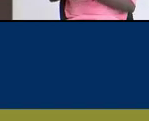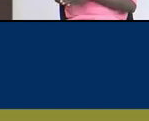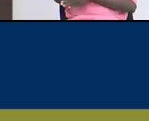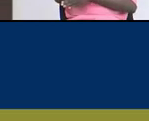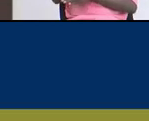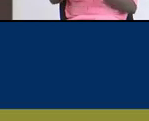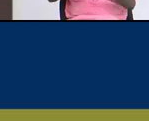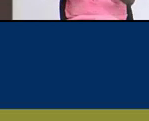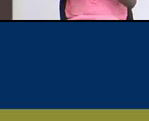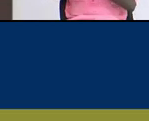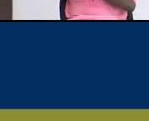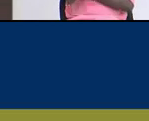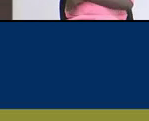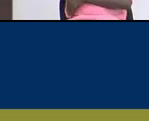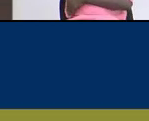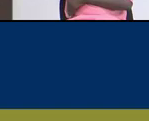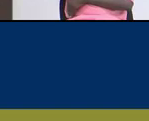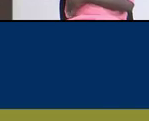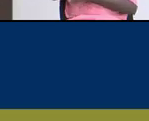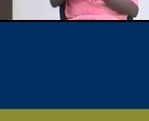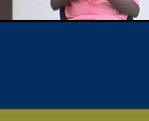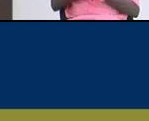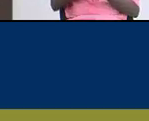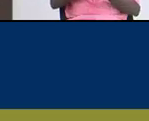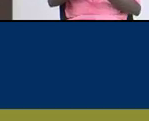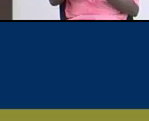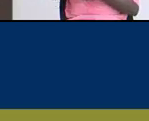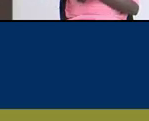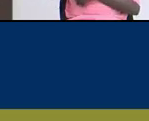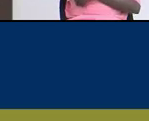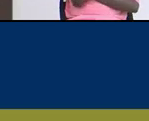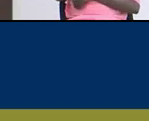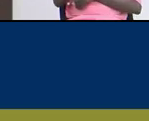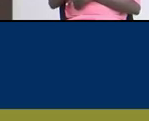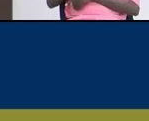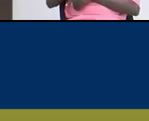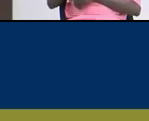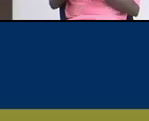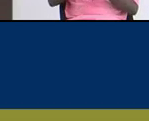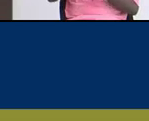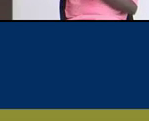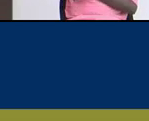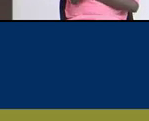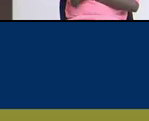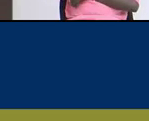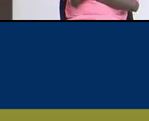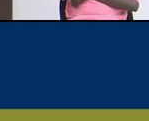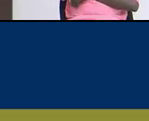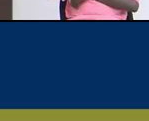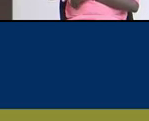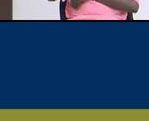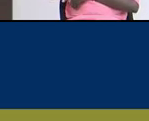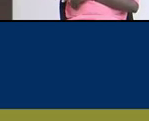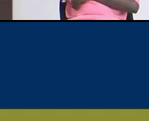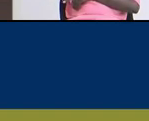quarry. At that time, I knew well. I